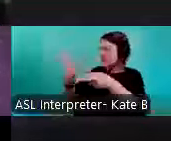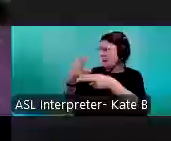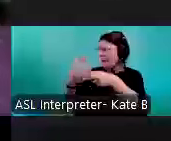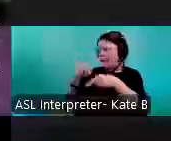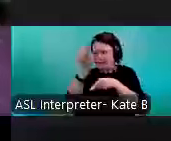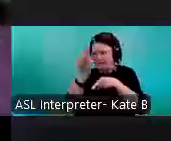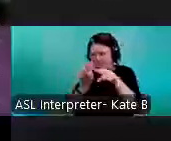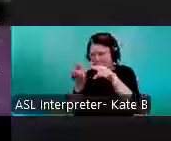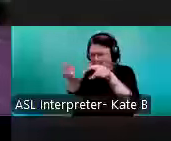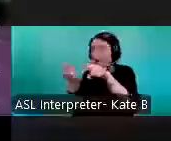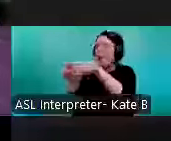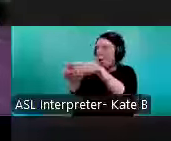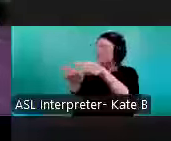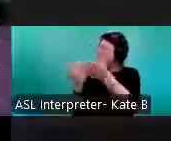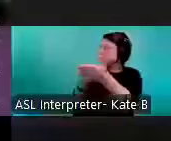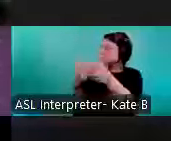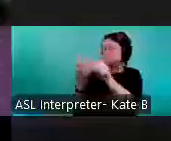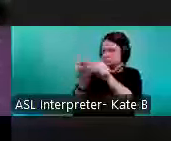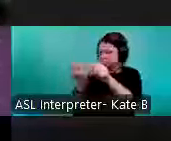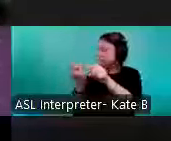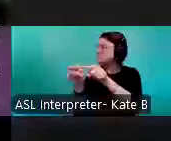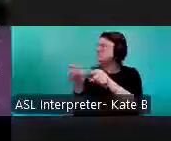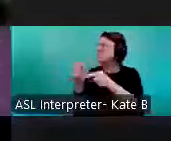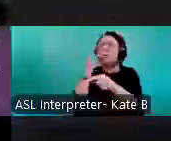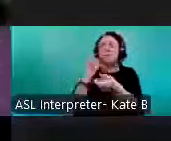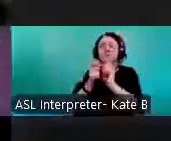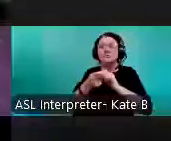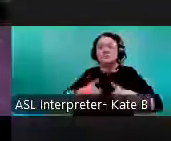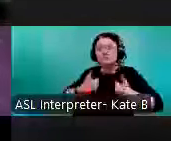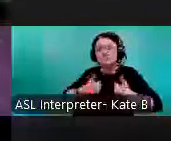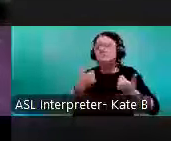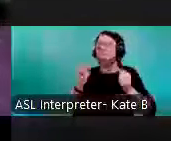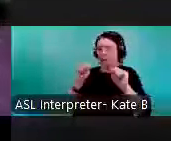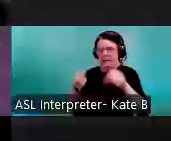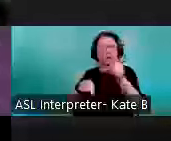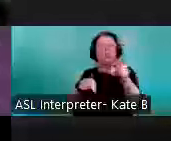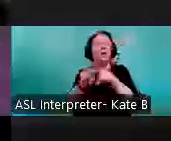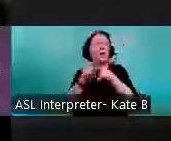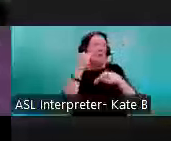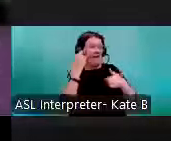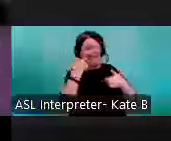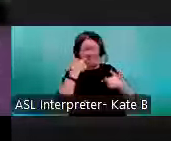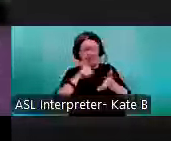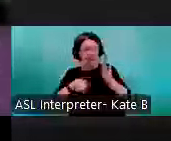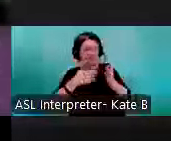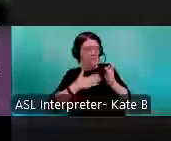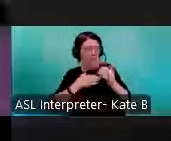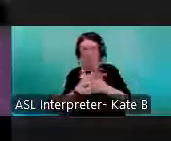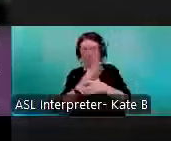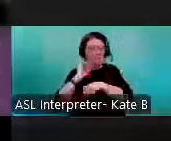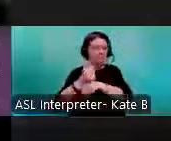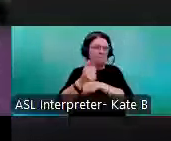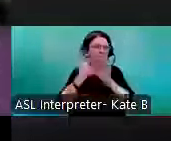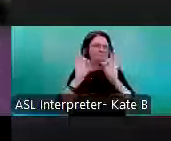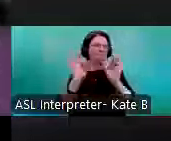that takes you right there. Just for fun, I just checked mine before this, and everything was set. And it's